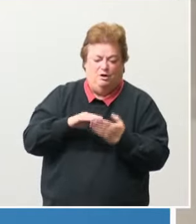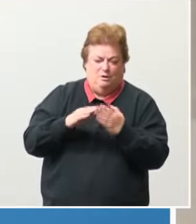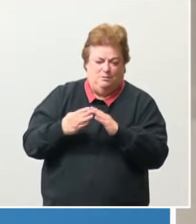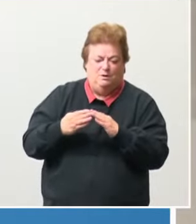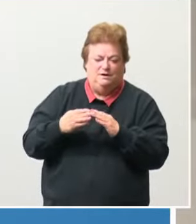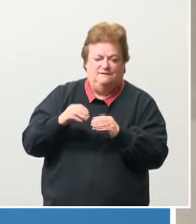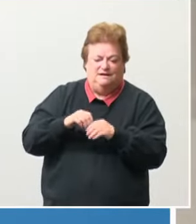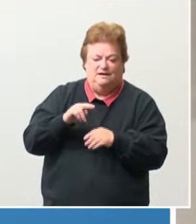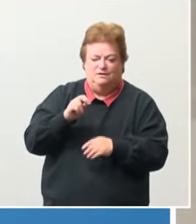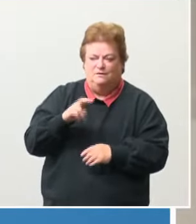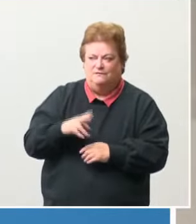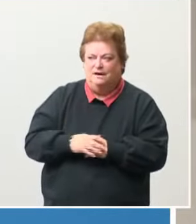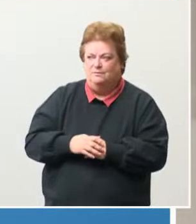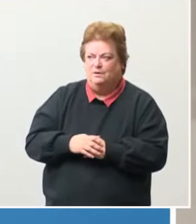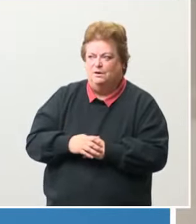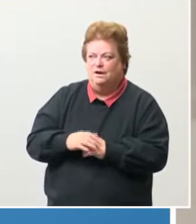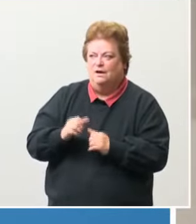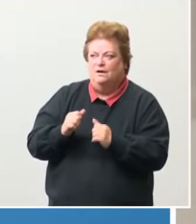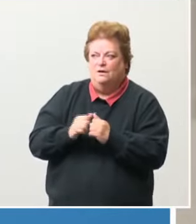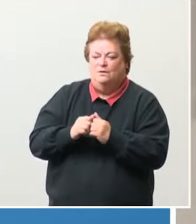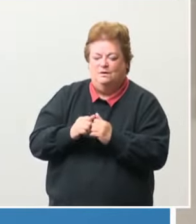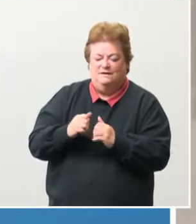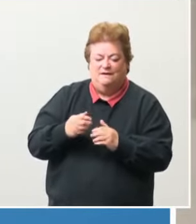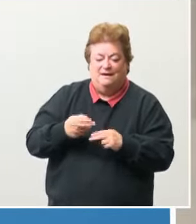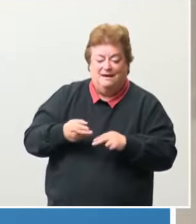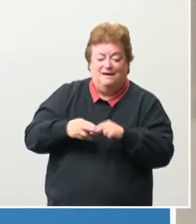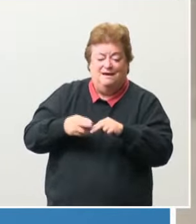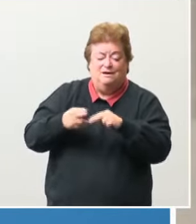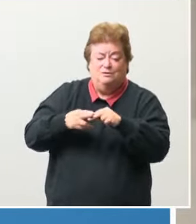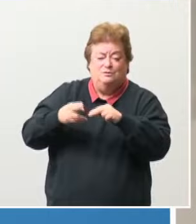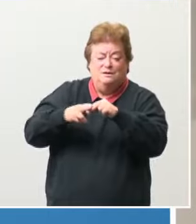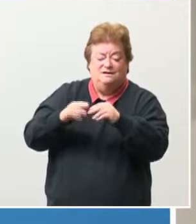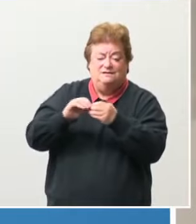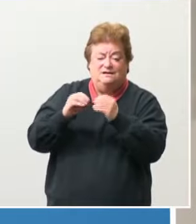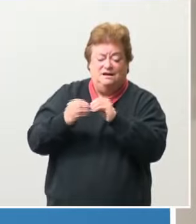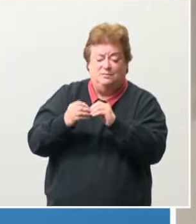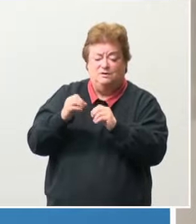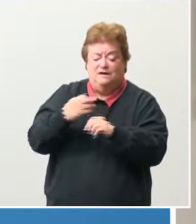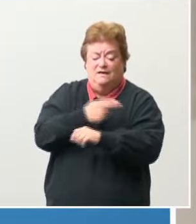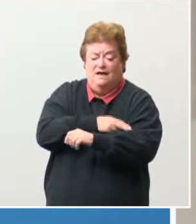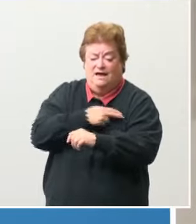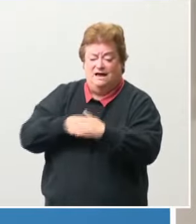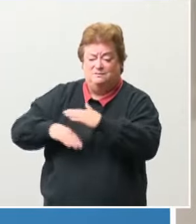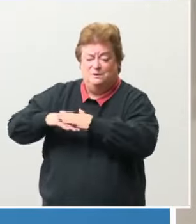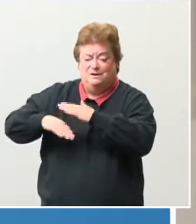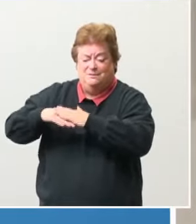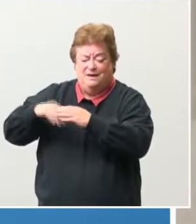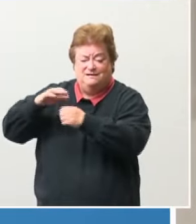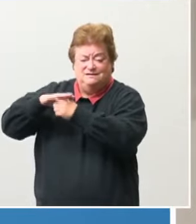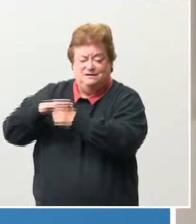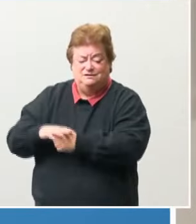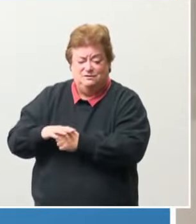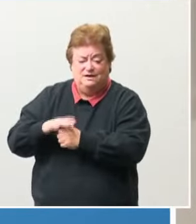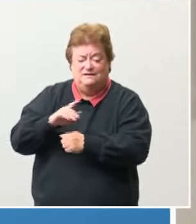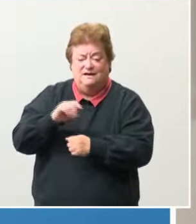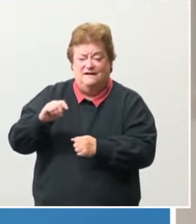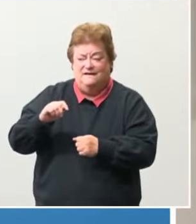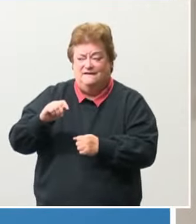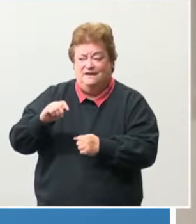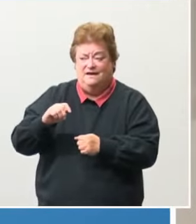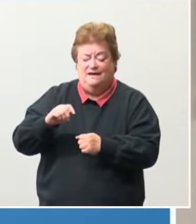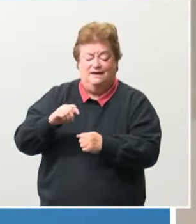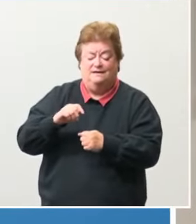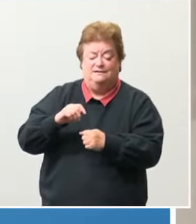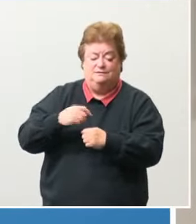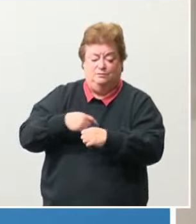increasing cases, a record positivity rate, and hospital capacity stress, the COVID-19 risk dial is moving